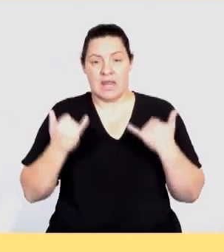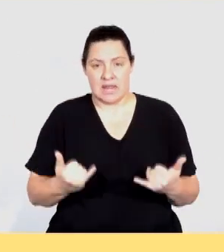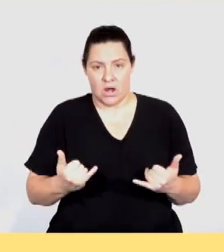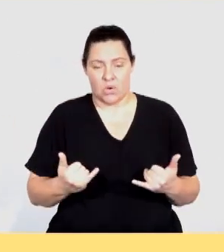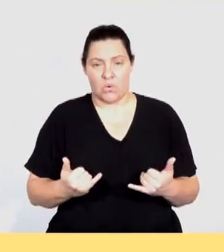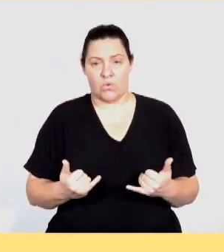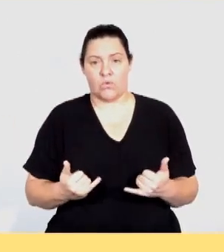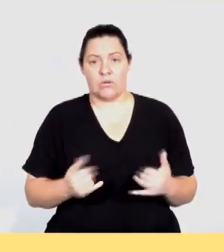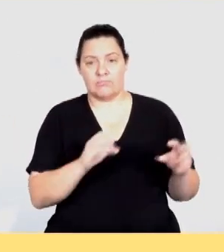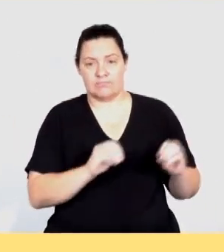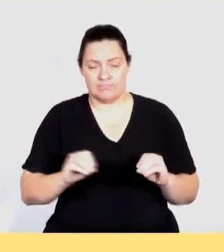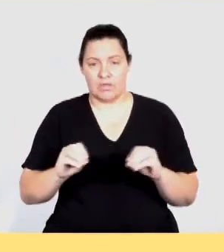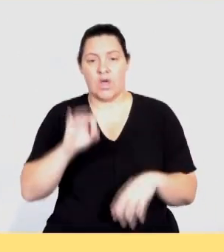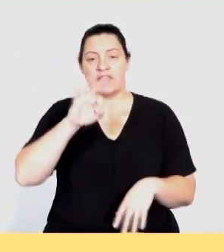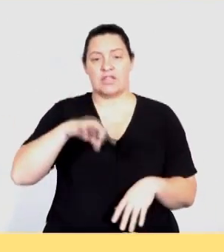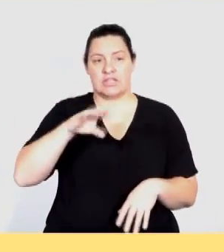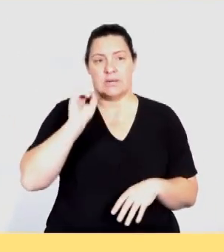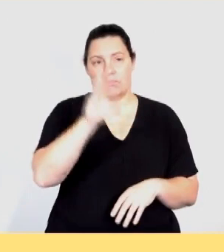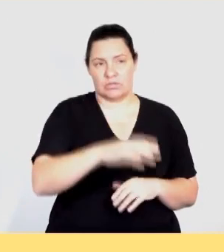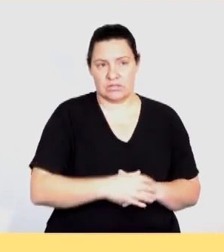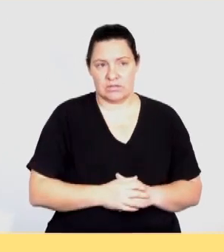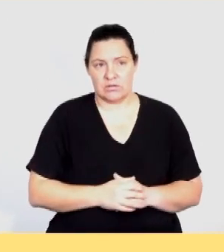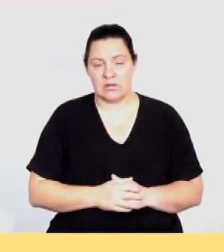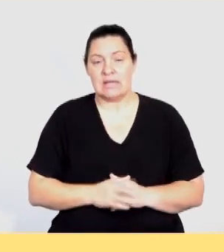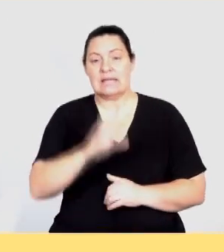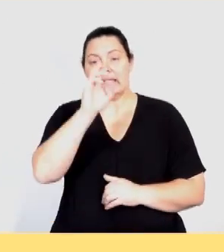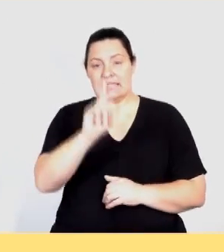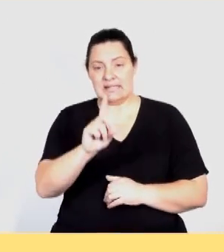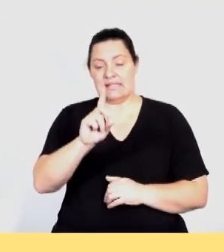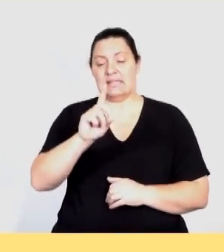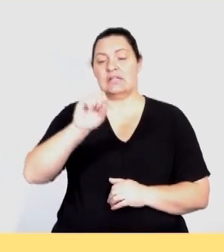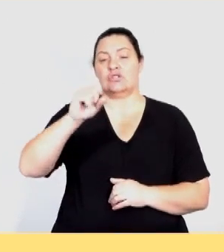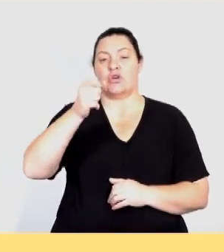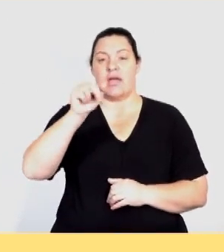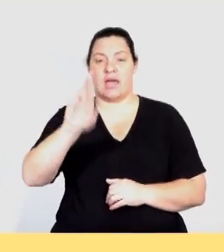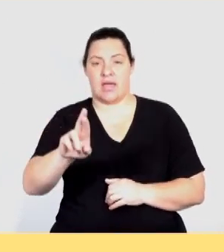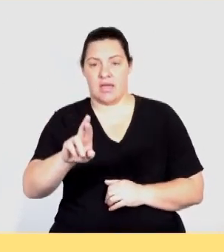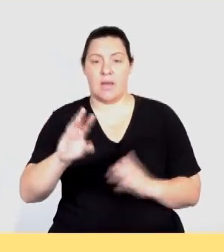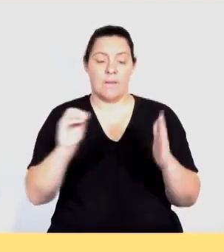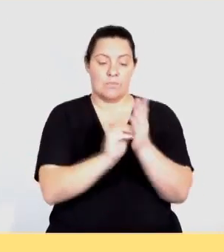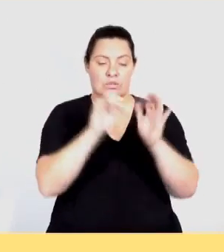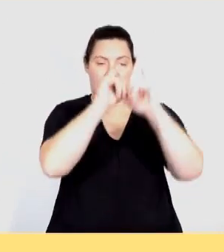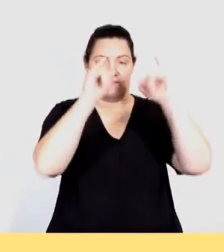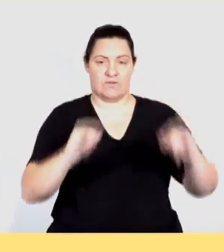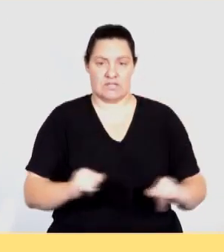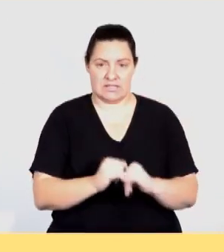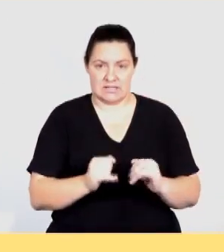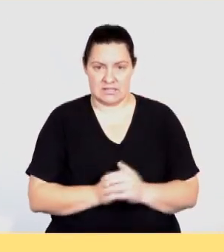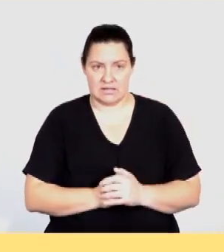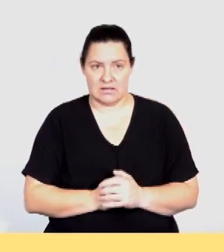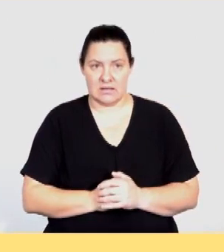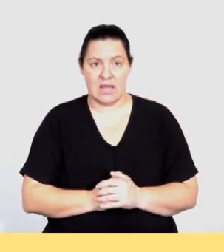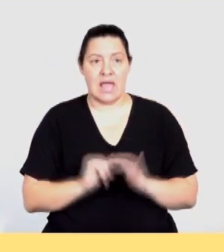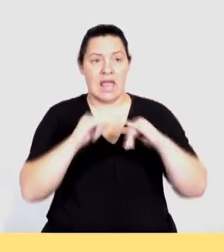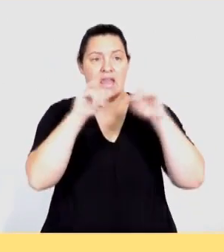9,700. Let me now come and post the transaction on the 13th. We come to D Sugar. I'm going to record an